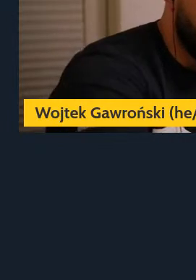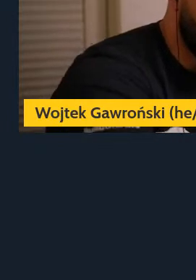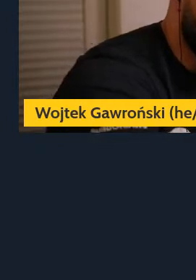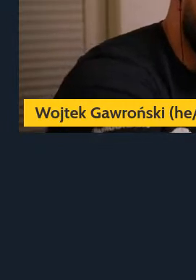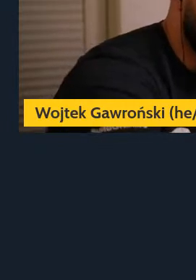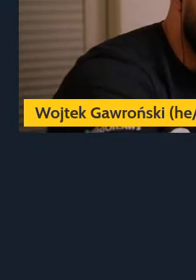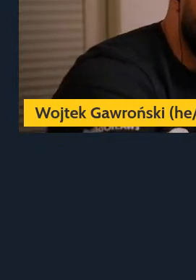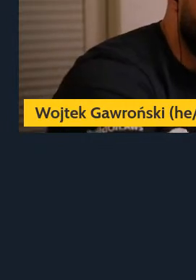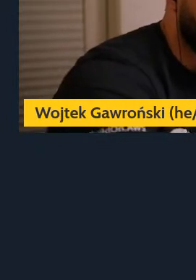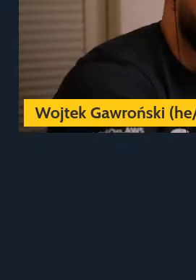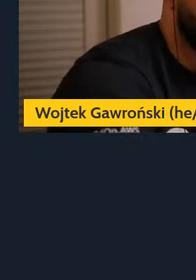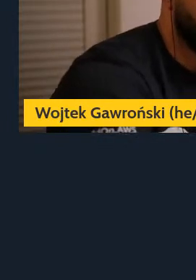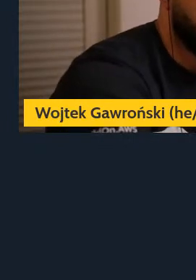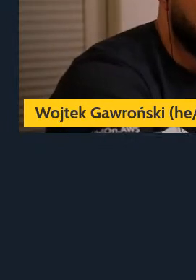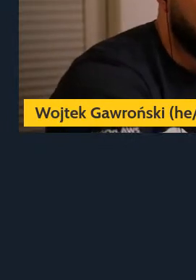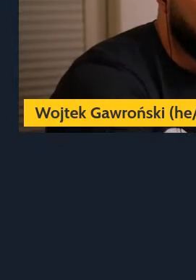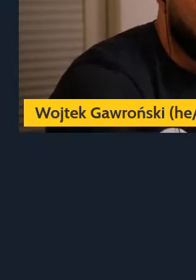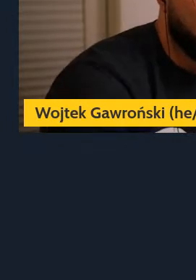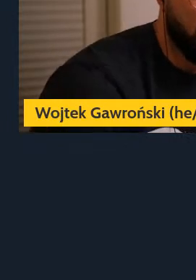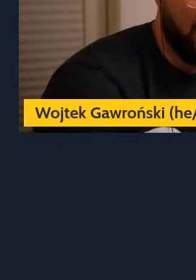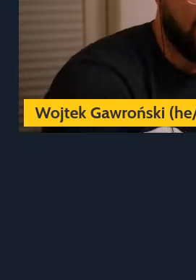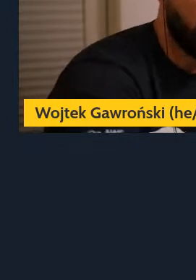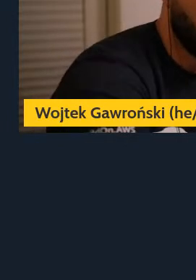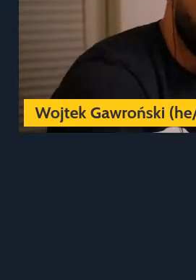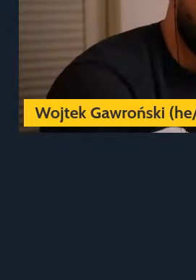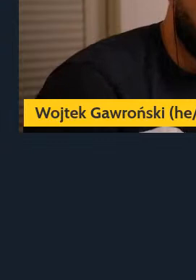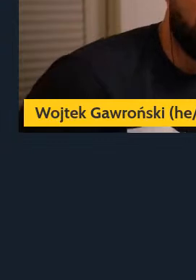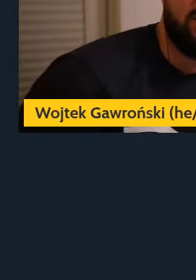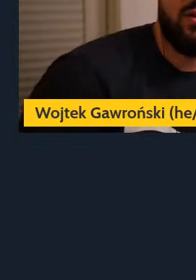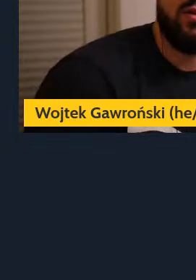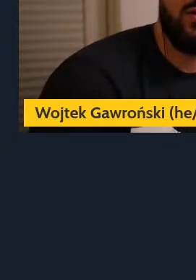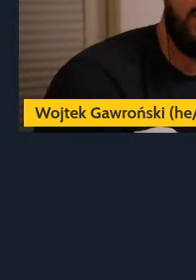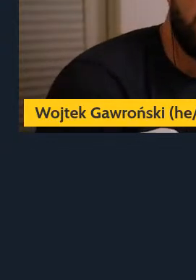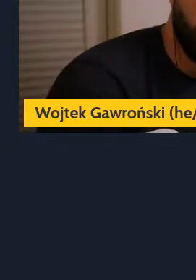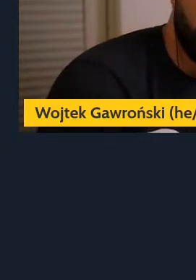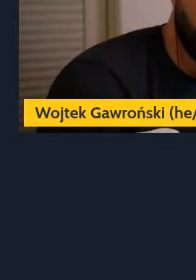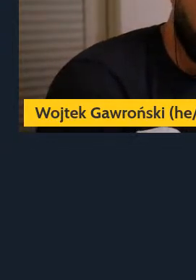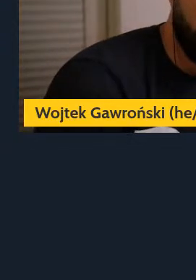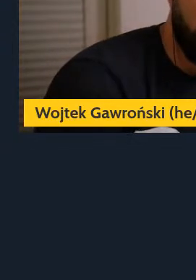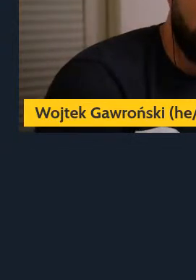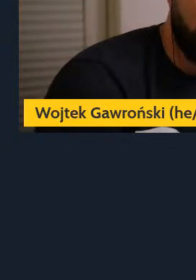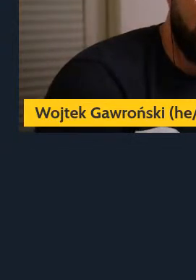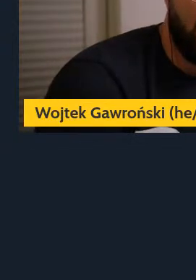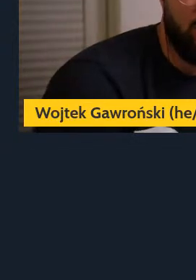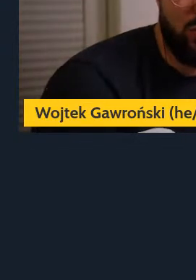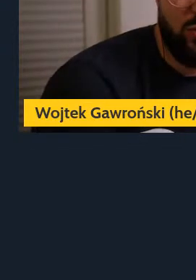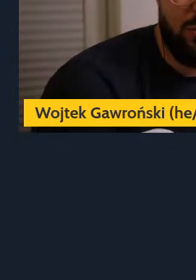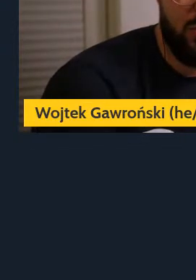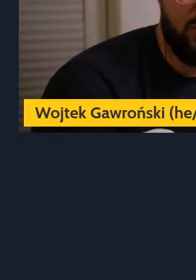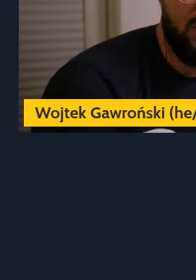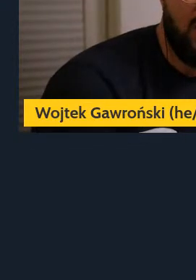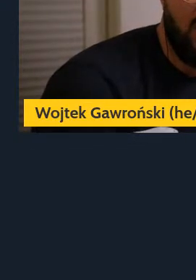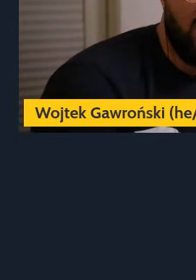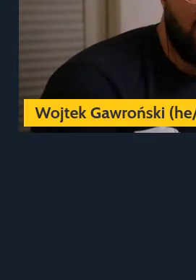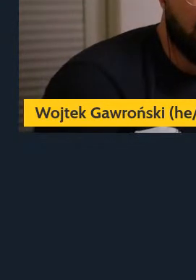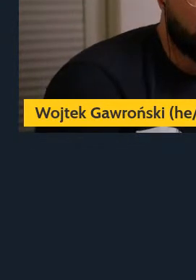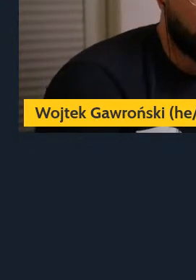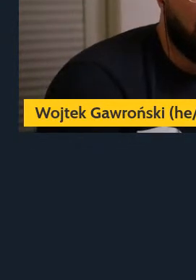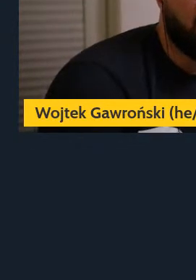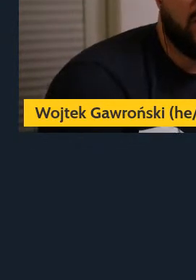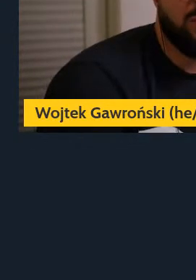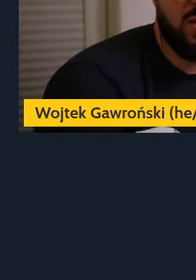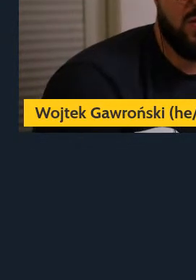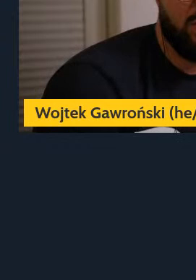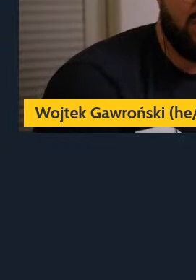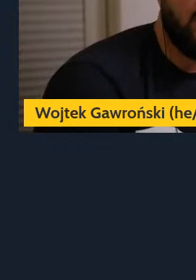You've mentioned that we have at the keynote we will have the explanation about how to contribute, but